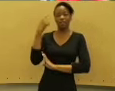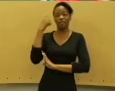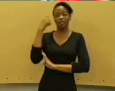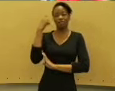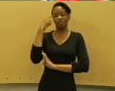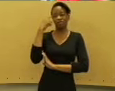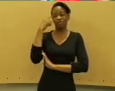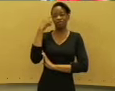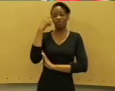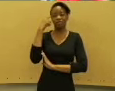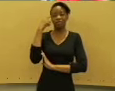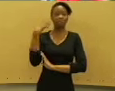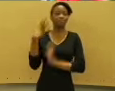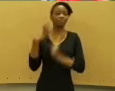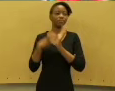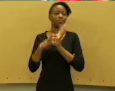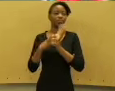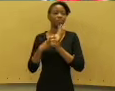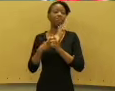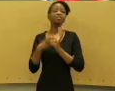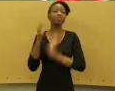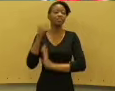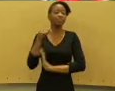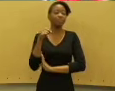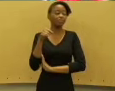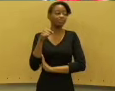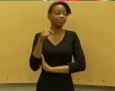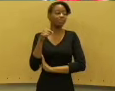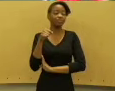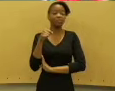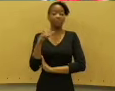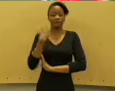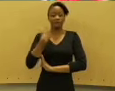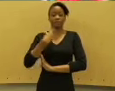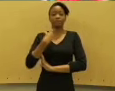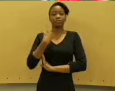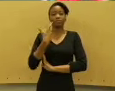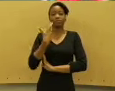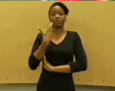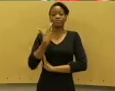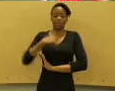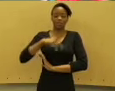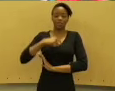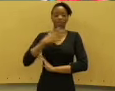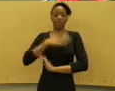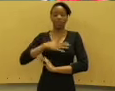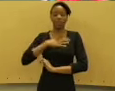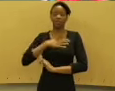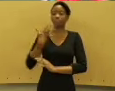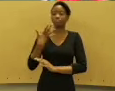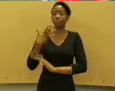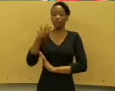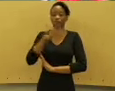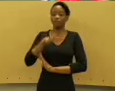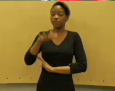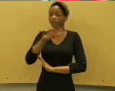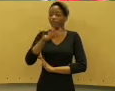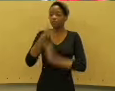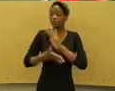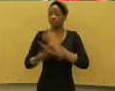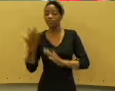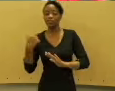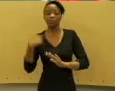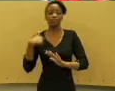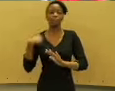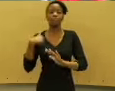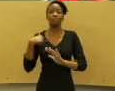and, if I'm offending somebody, I'm so sorry, but my personal feelings, we're going into this place where I'm going to be naked